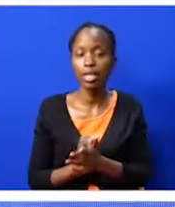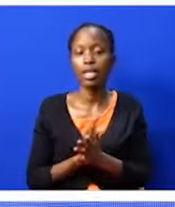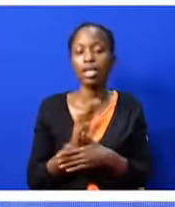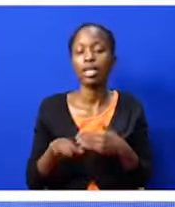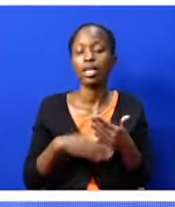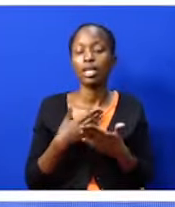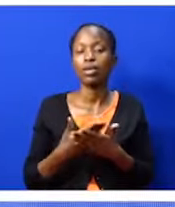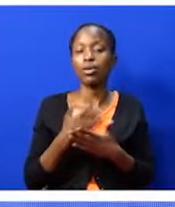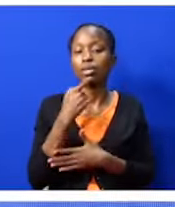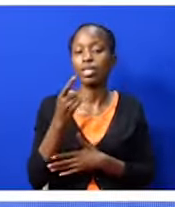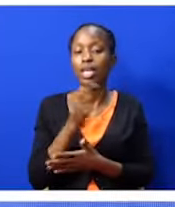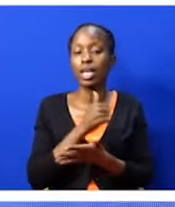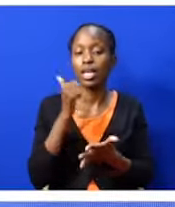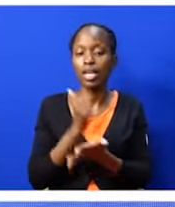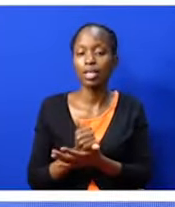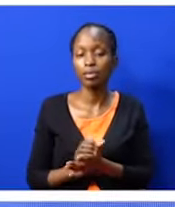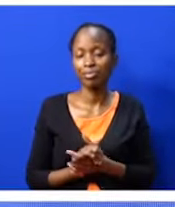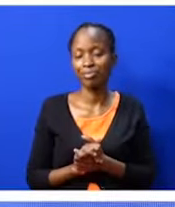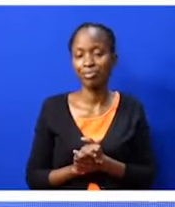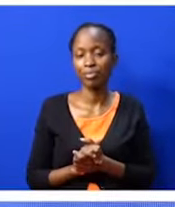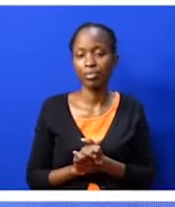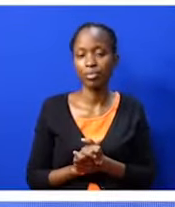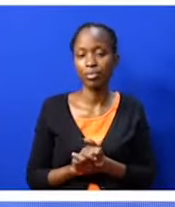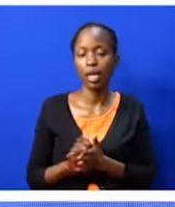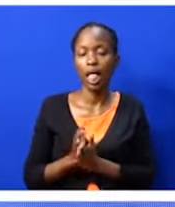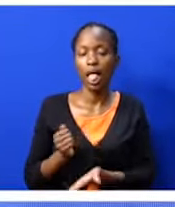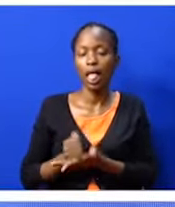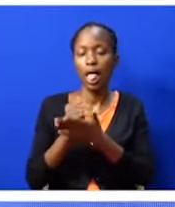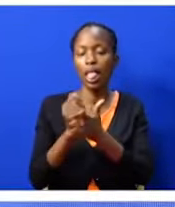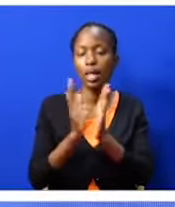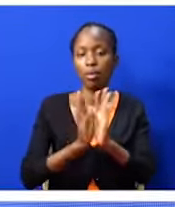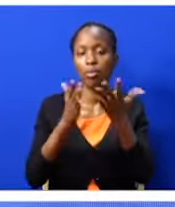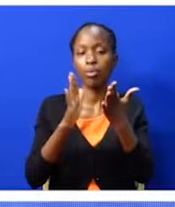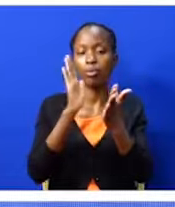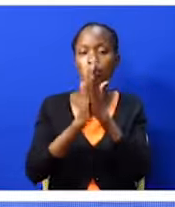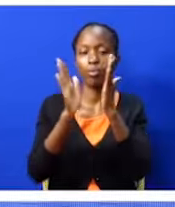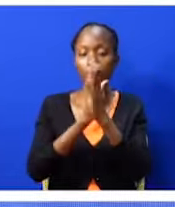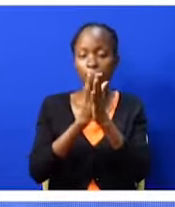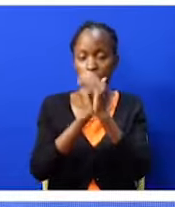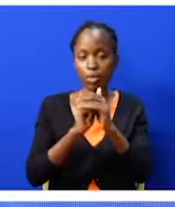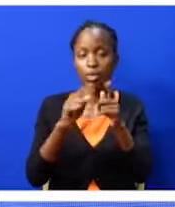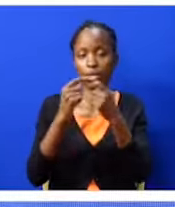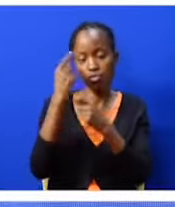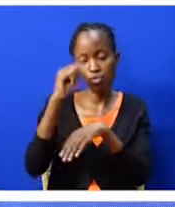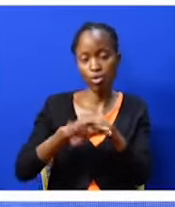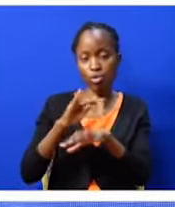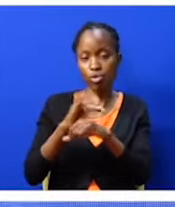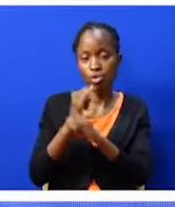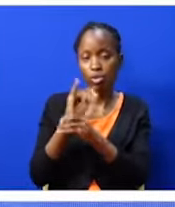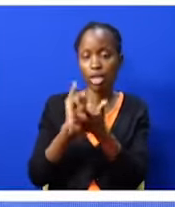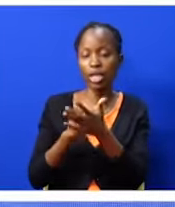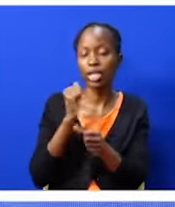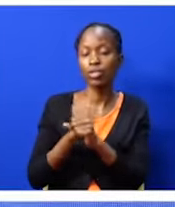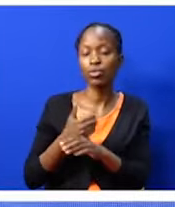say, amen. Help me to appreciate the praise and worship team for the good job that they